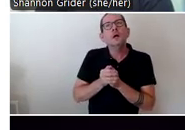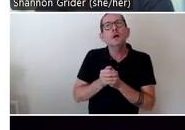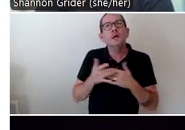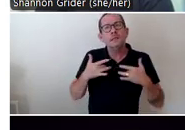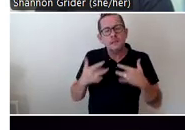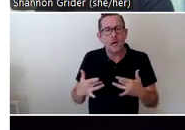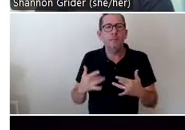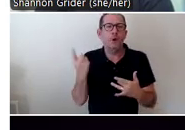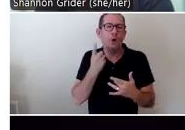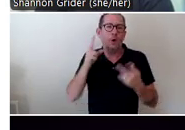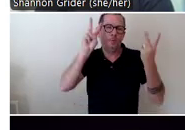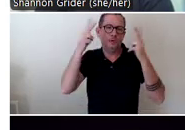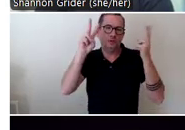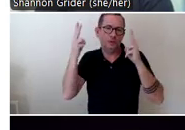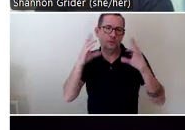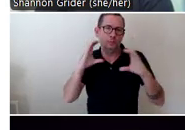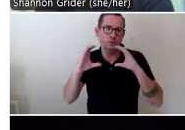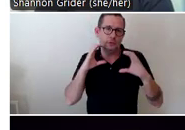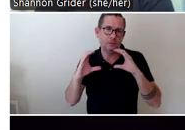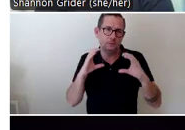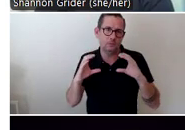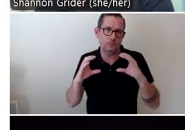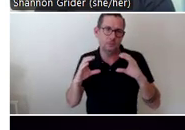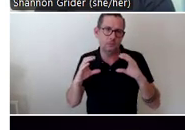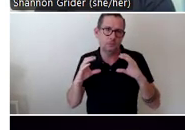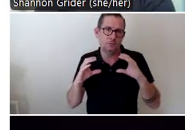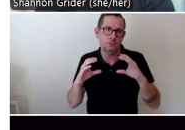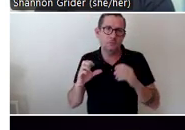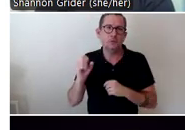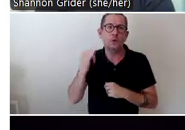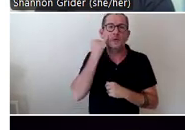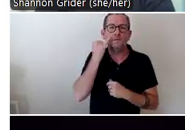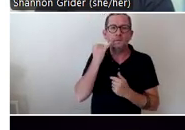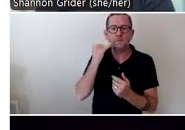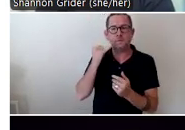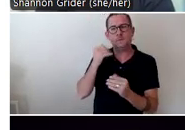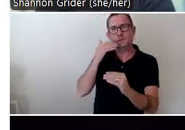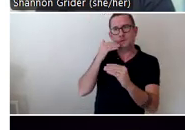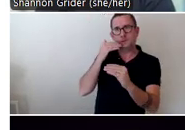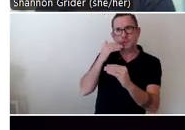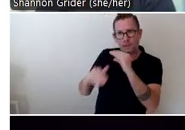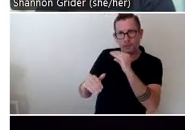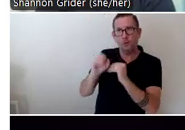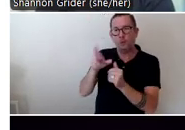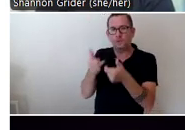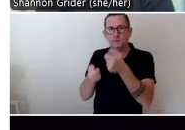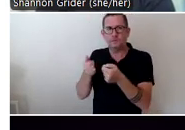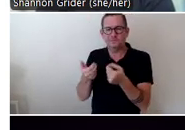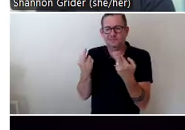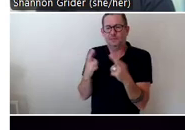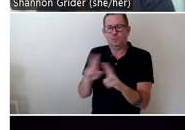calling through a call center that has an interpreter that can leave a message for you in sign language for that person. But there's